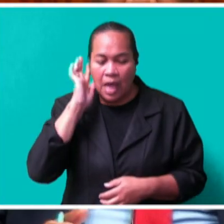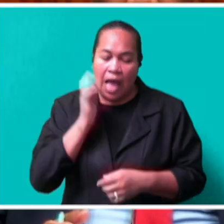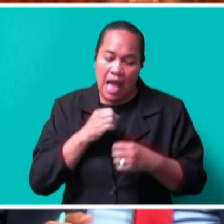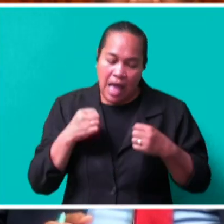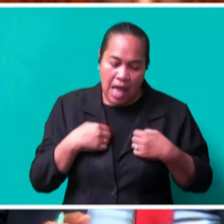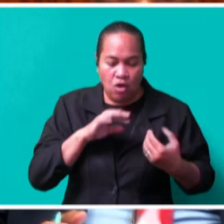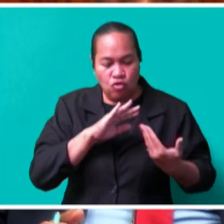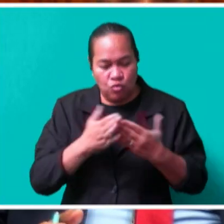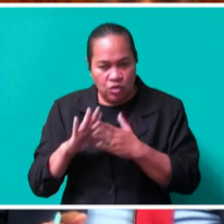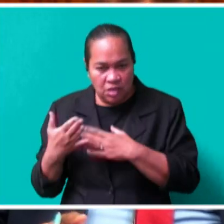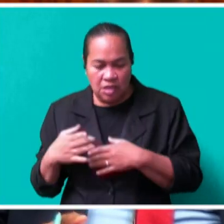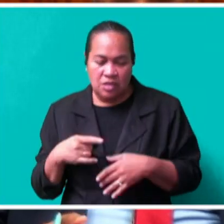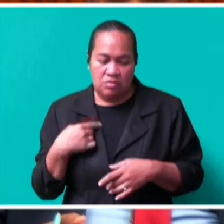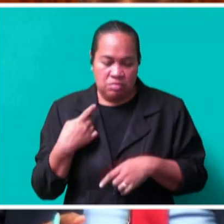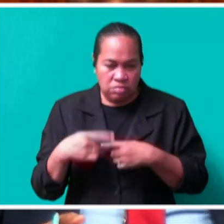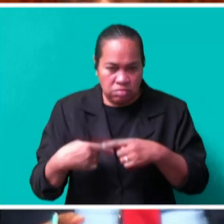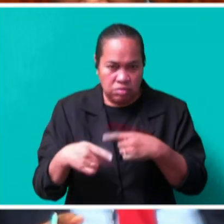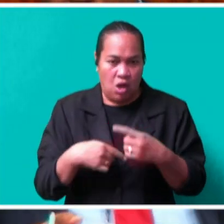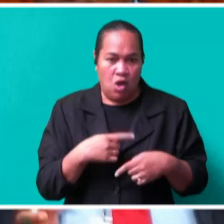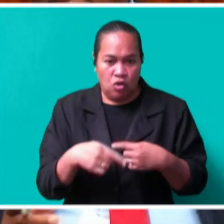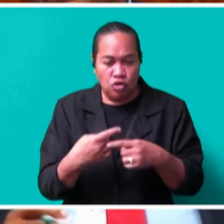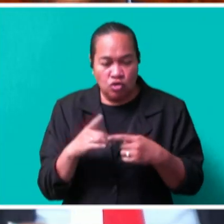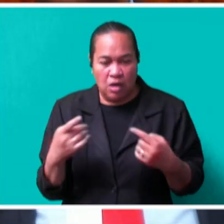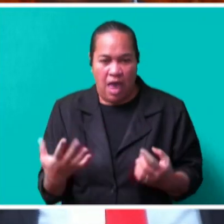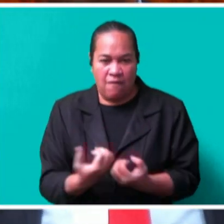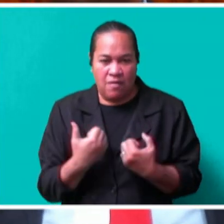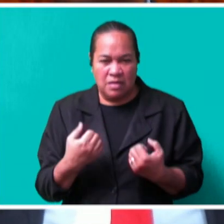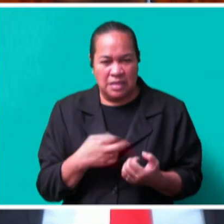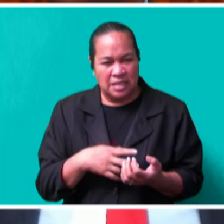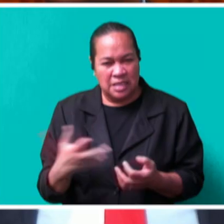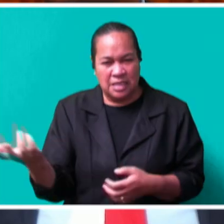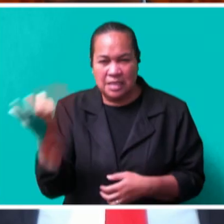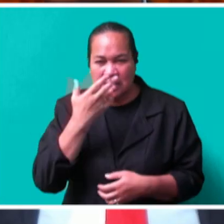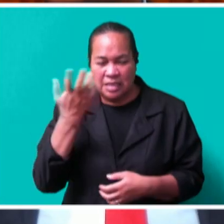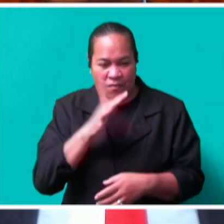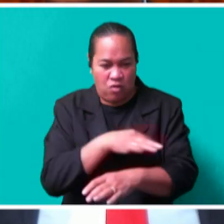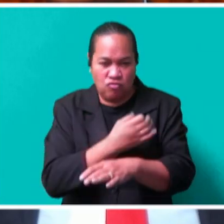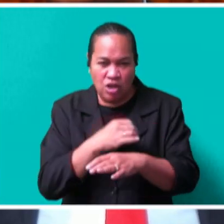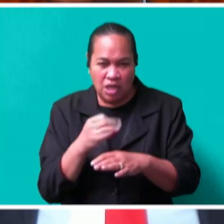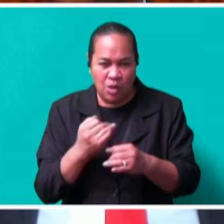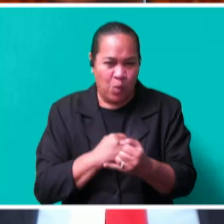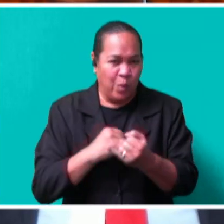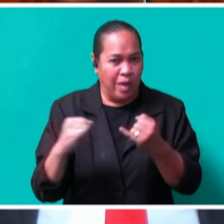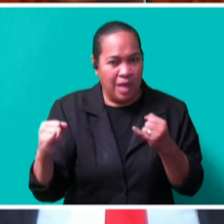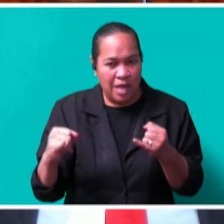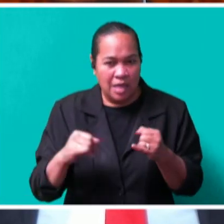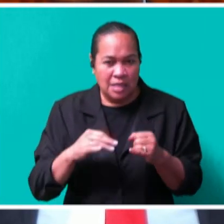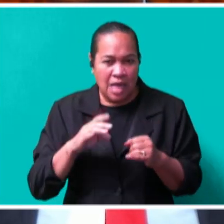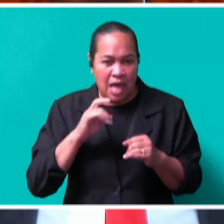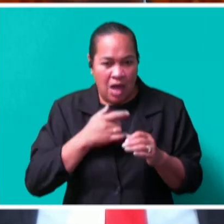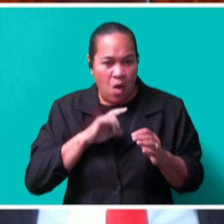for generations, continue to face the harsh realities of sea level rise, storm